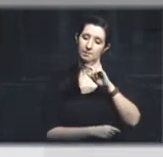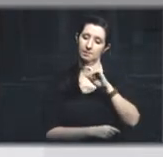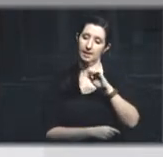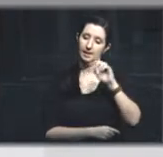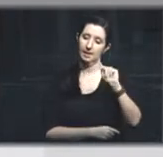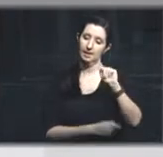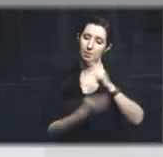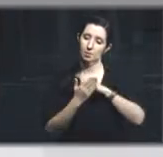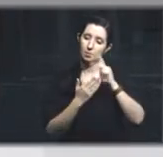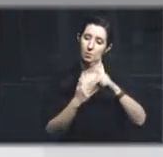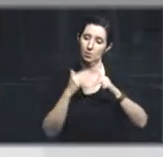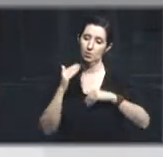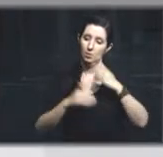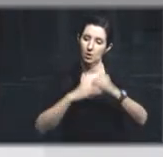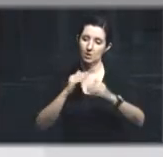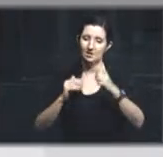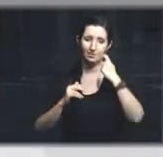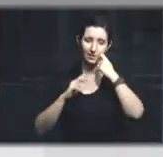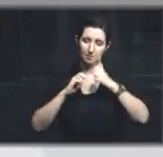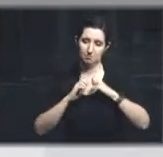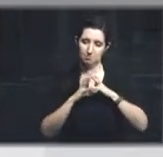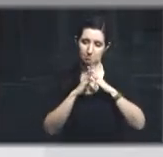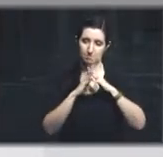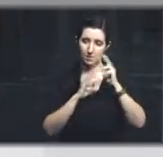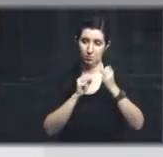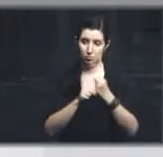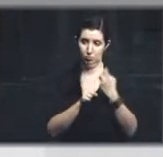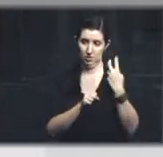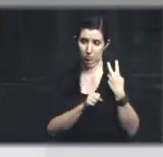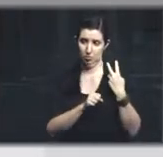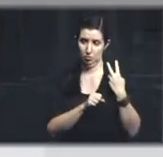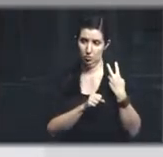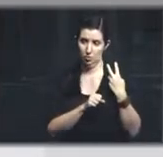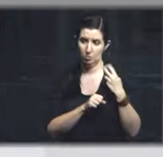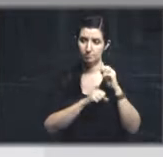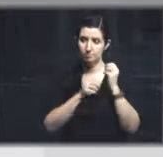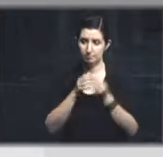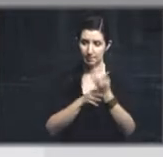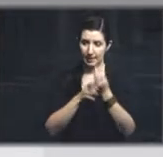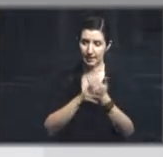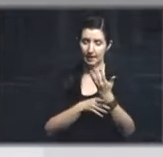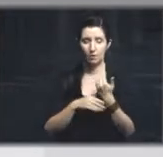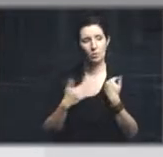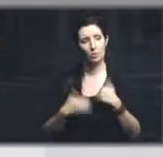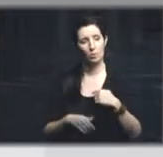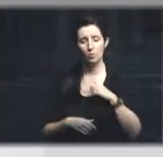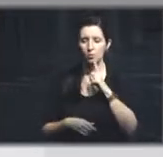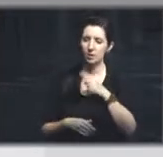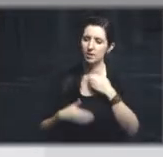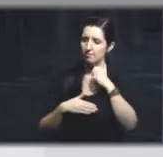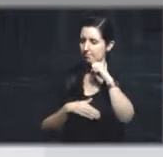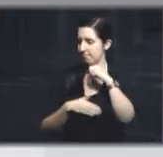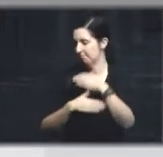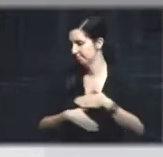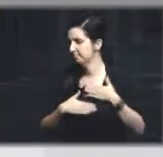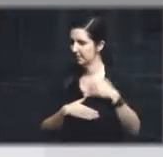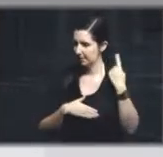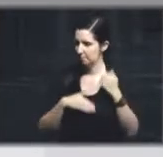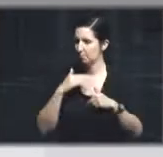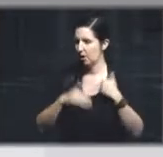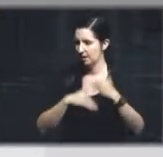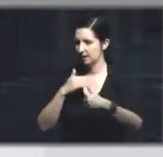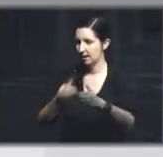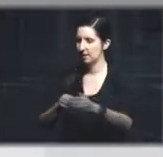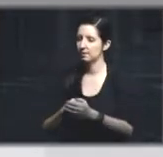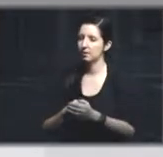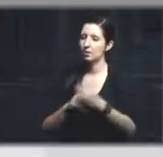process 2 years ago this past spring, and I really like this process. One of the fundamental tenets that